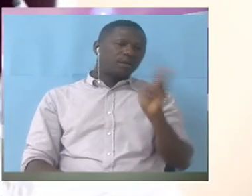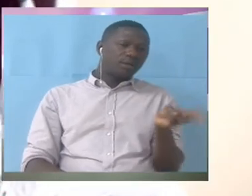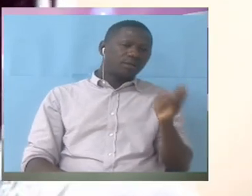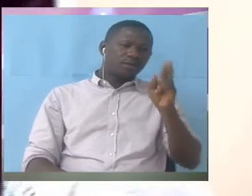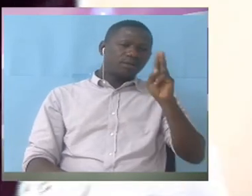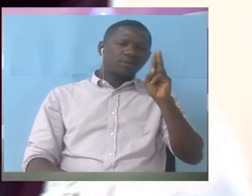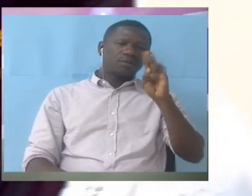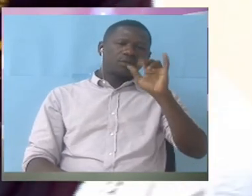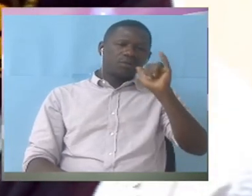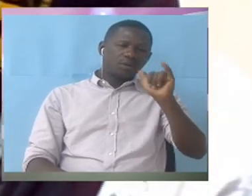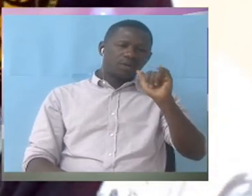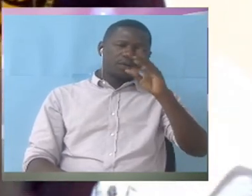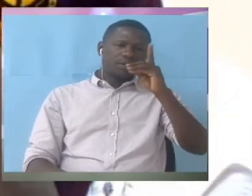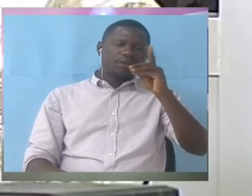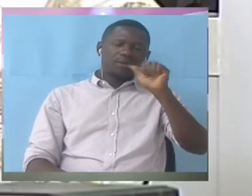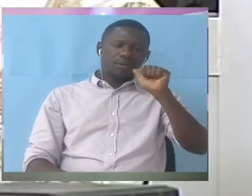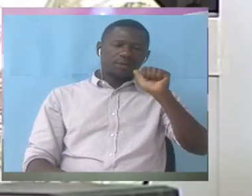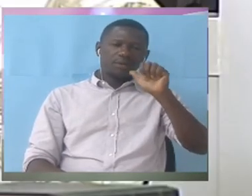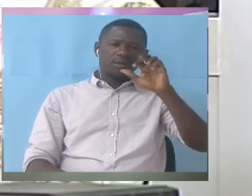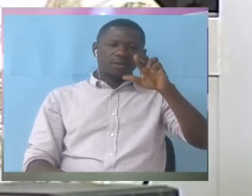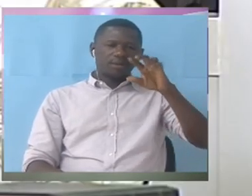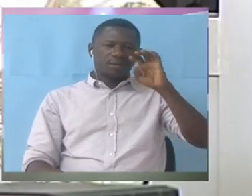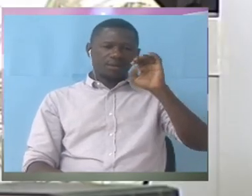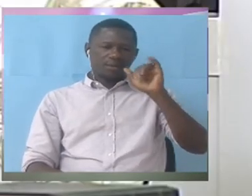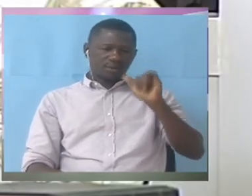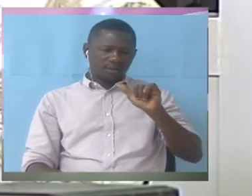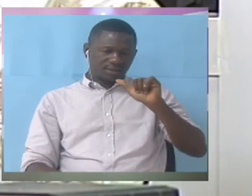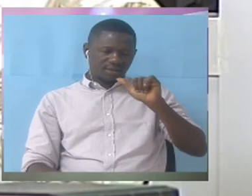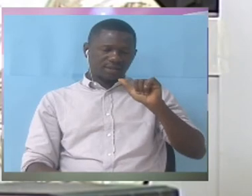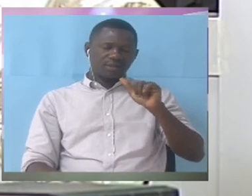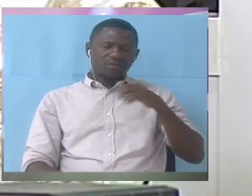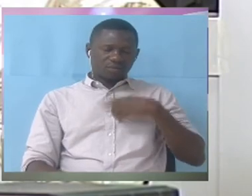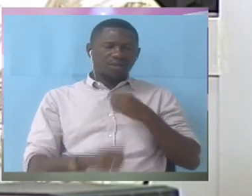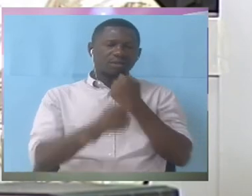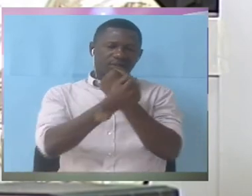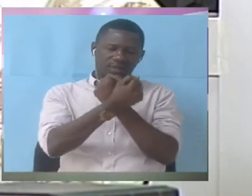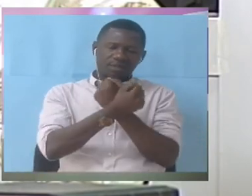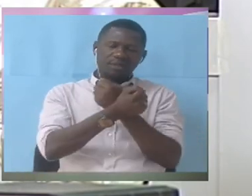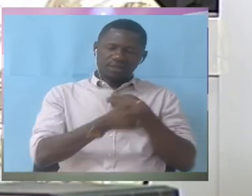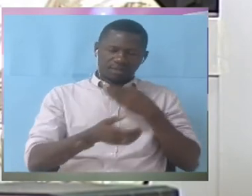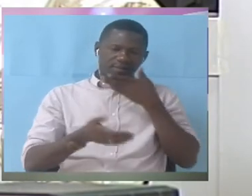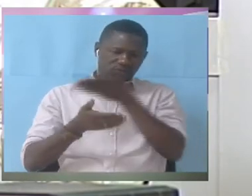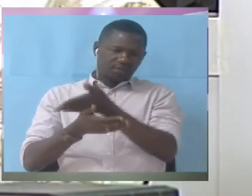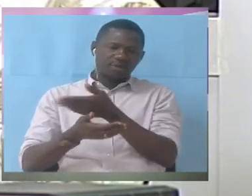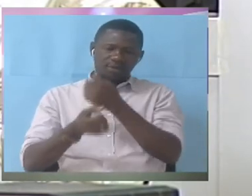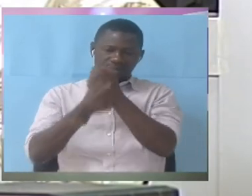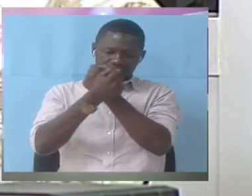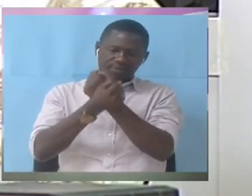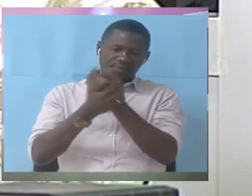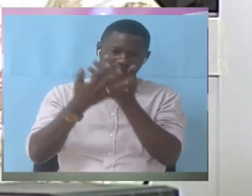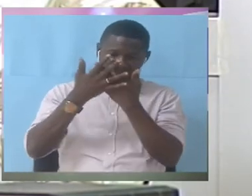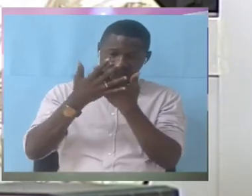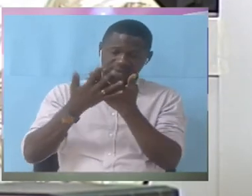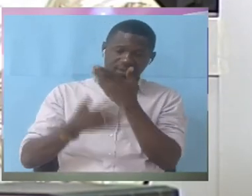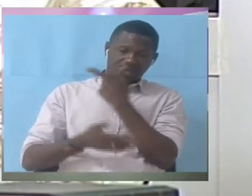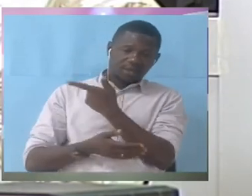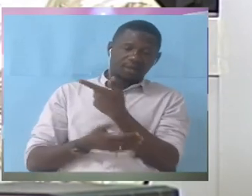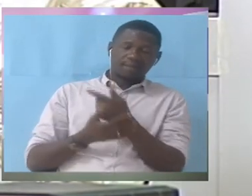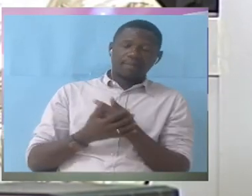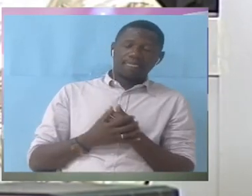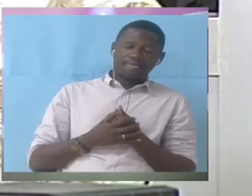fena fo xone Sana Sabali ak Sadibou Haidara ñomit dañ len jappone isi len ci bir kasso bi fofu. Yes.